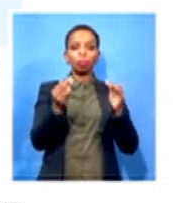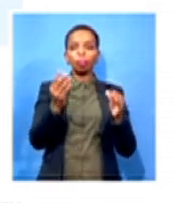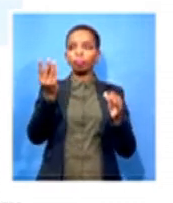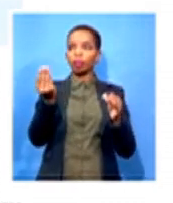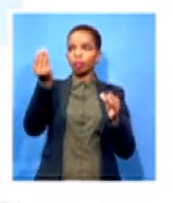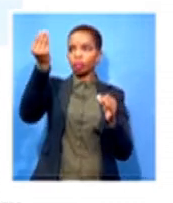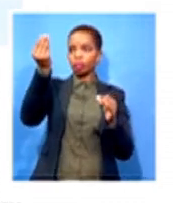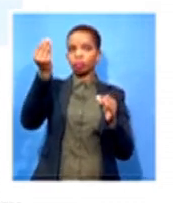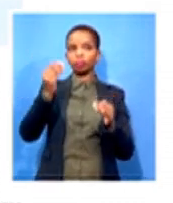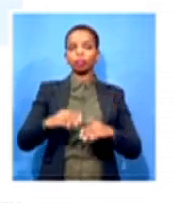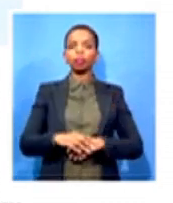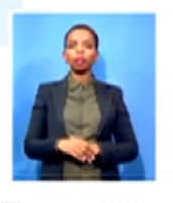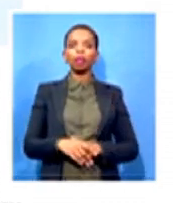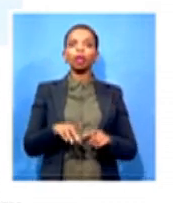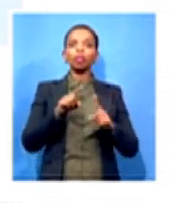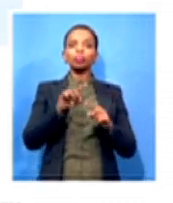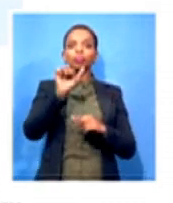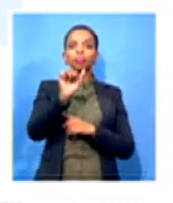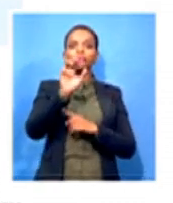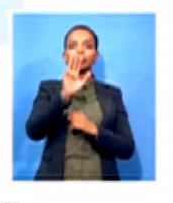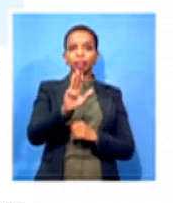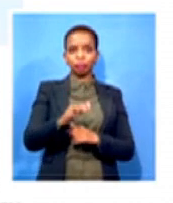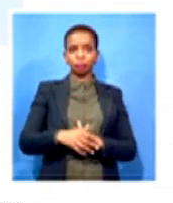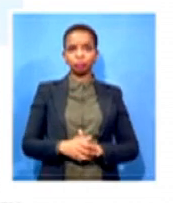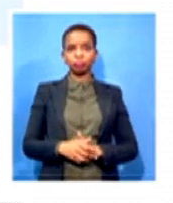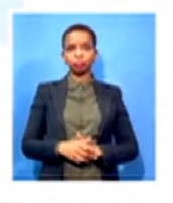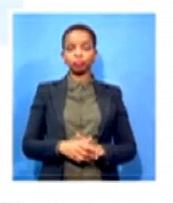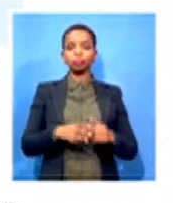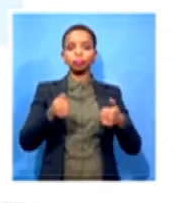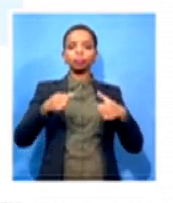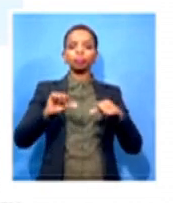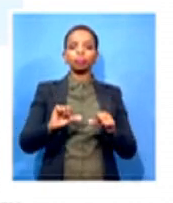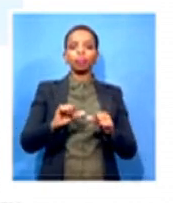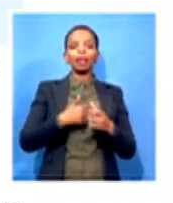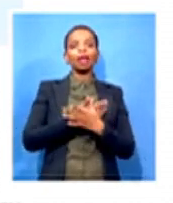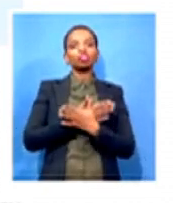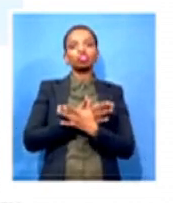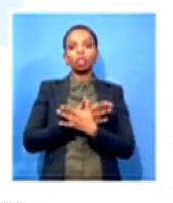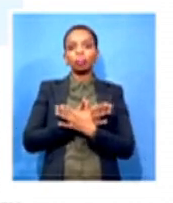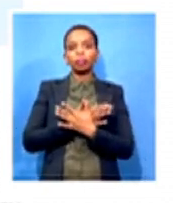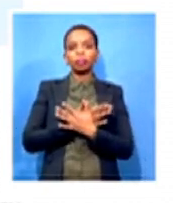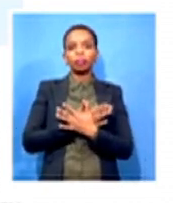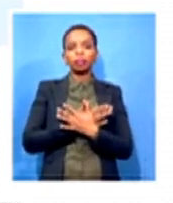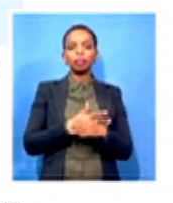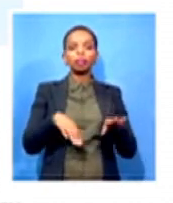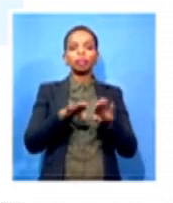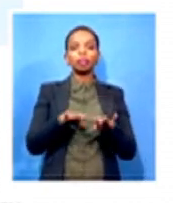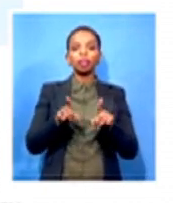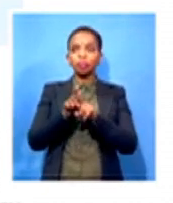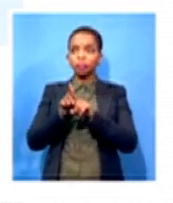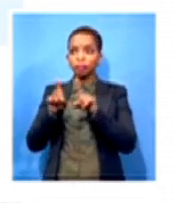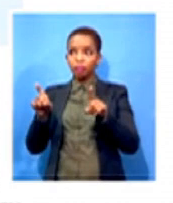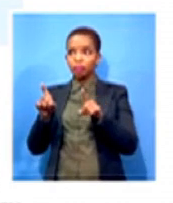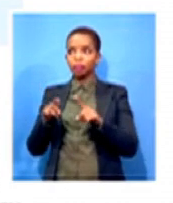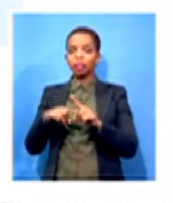in Germany, the number of proportion of children who were positive, relatively less than those who were more than 15